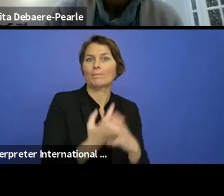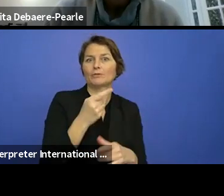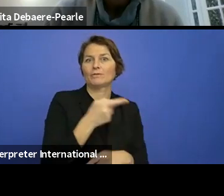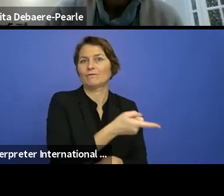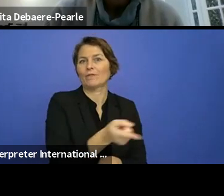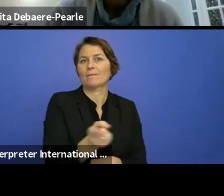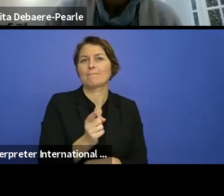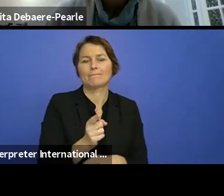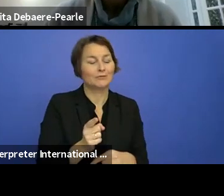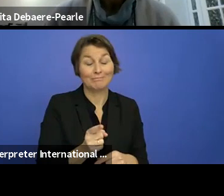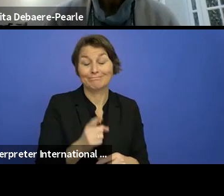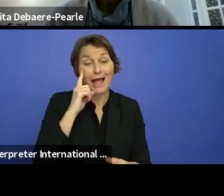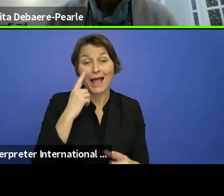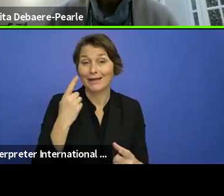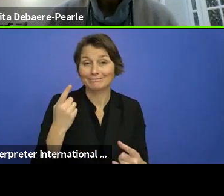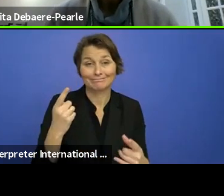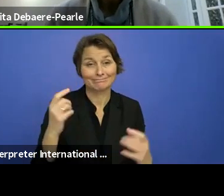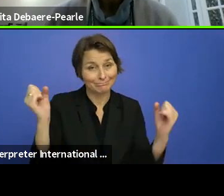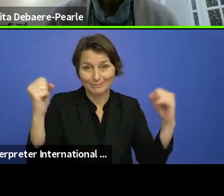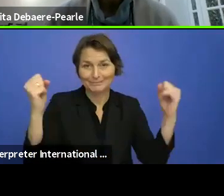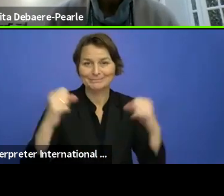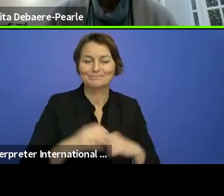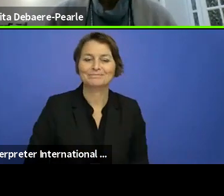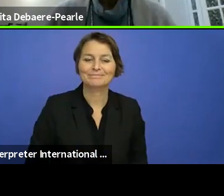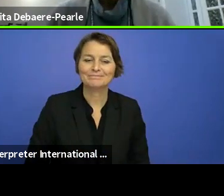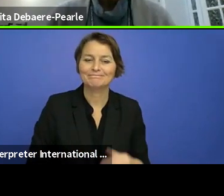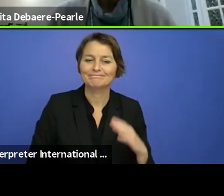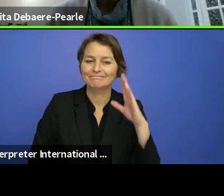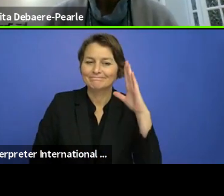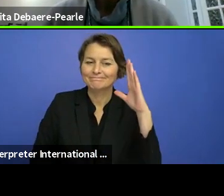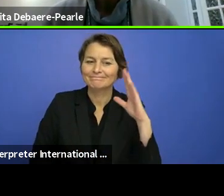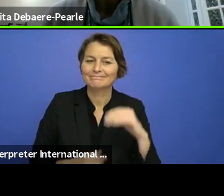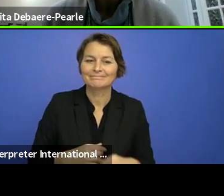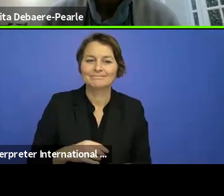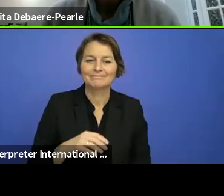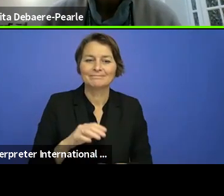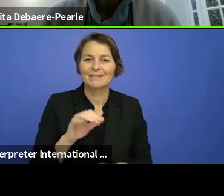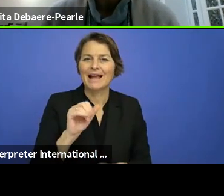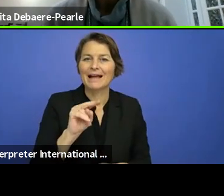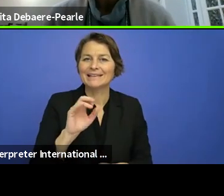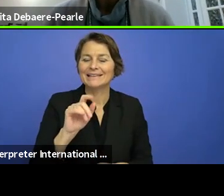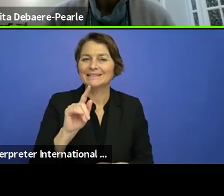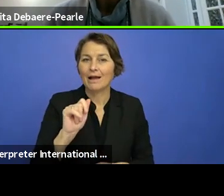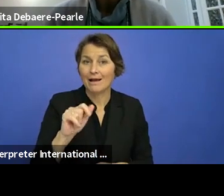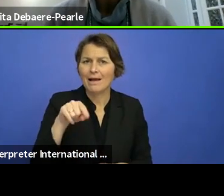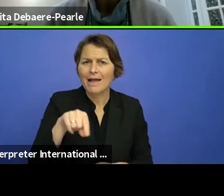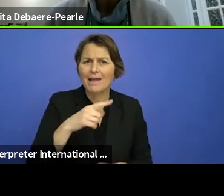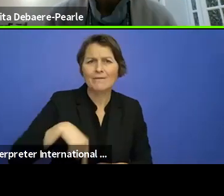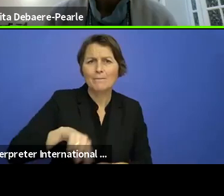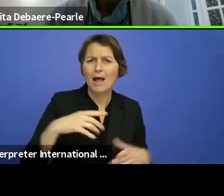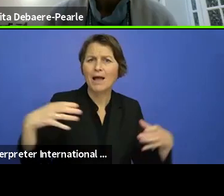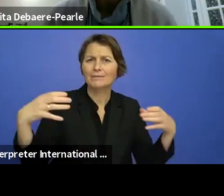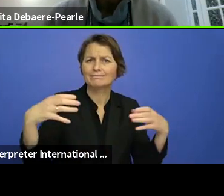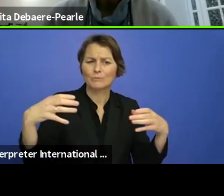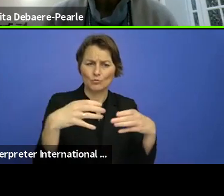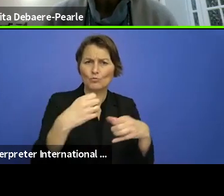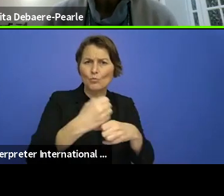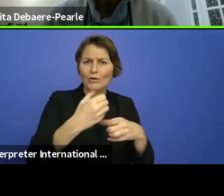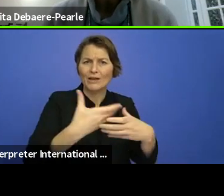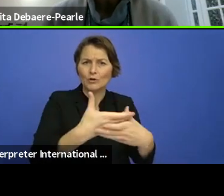absolutely agree. Thank you very much. I think I have my colleagues from the working group who perhaps also